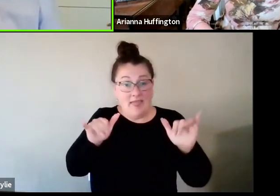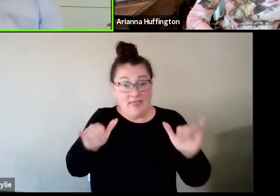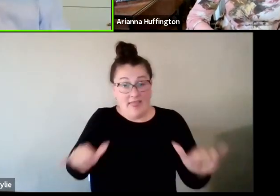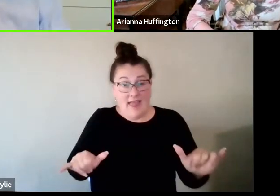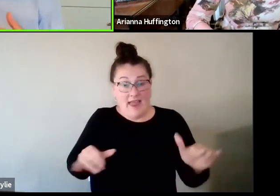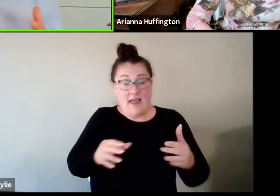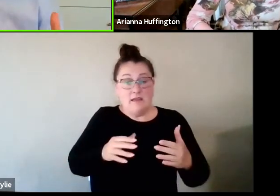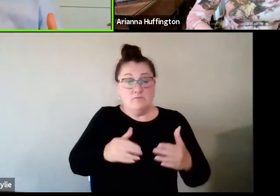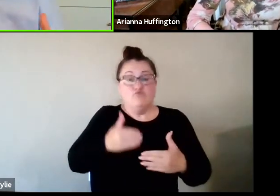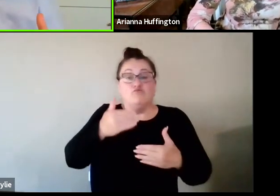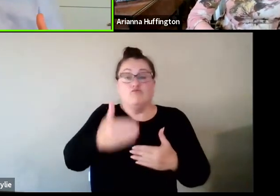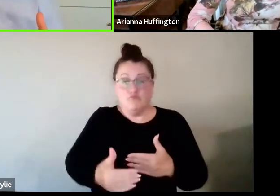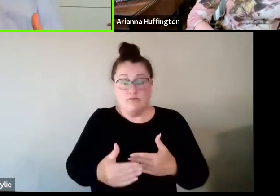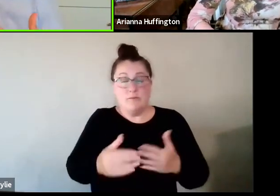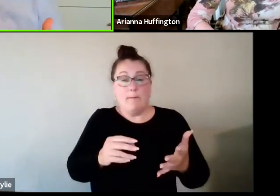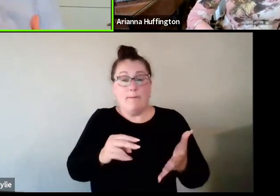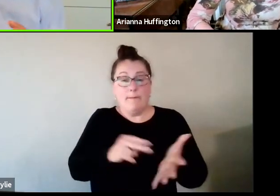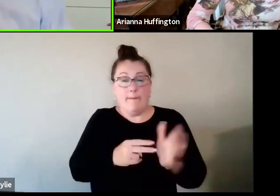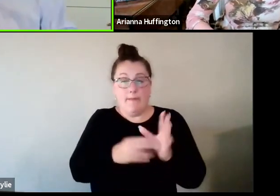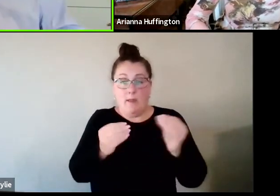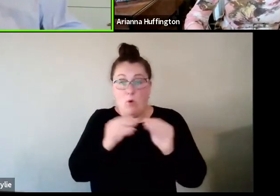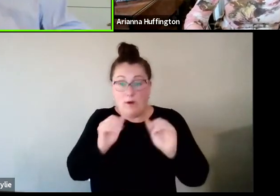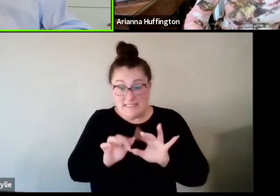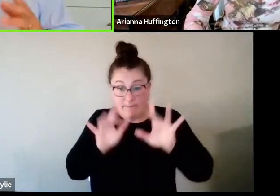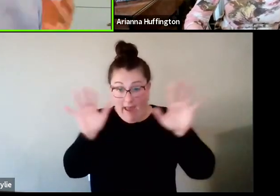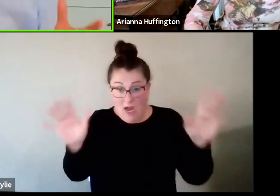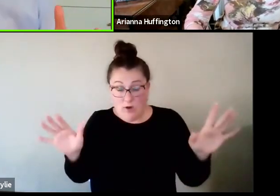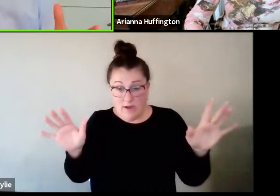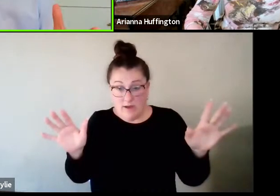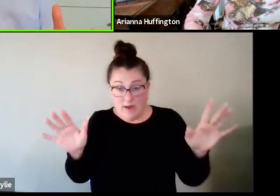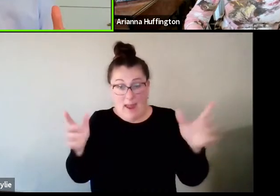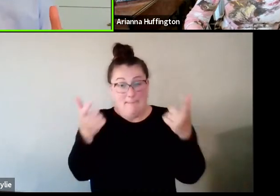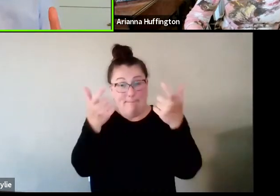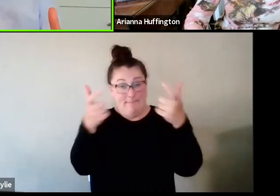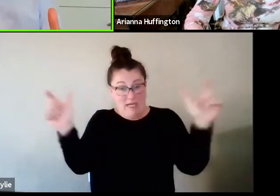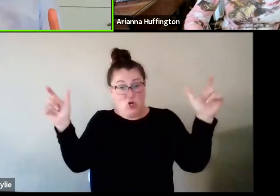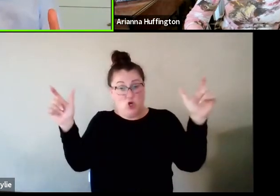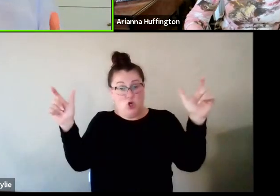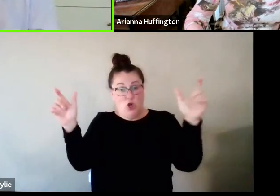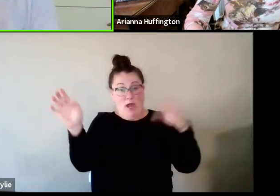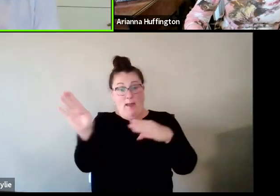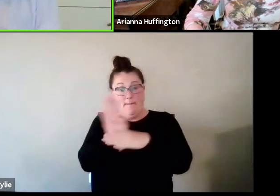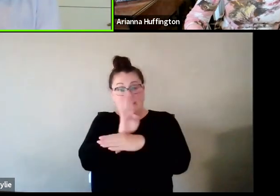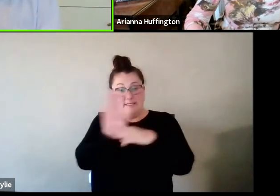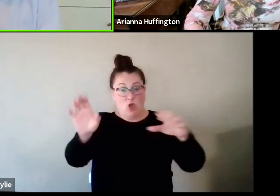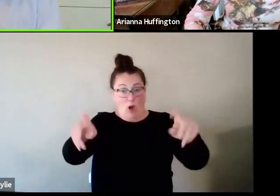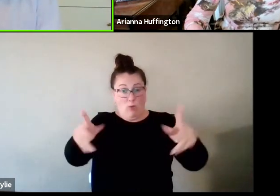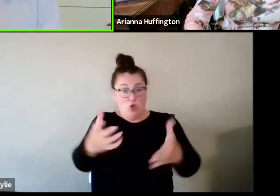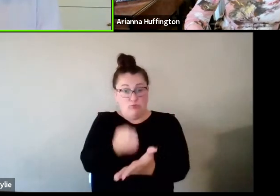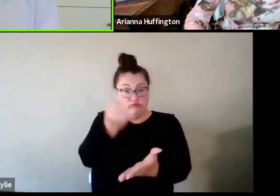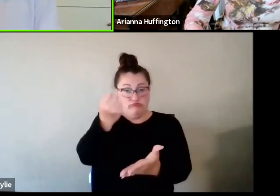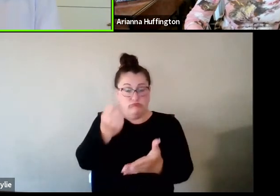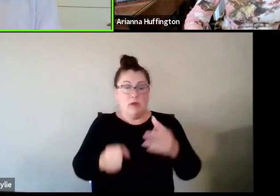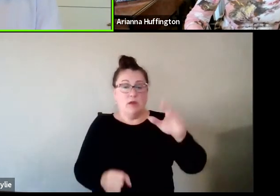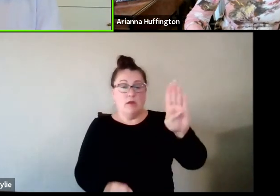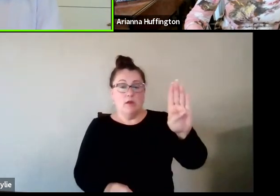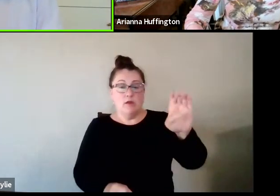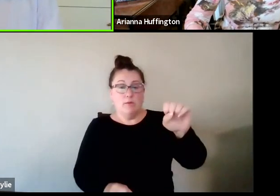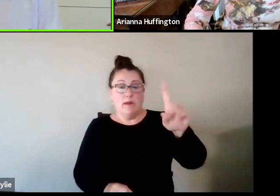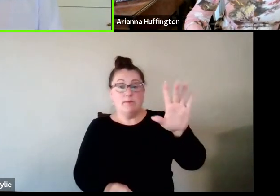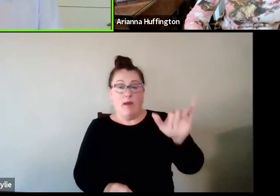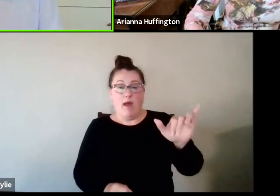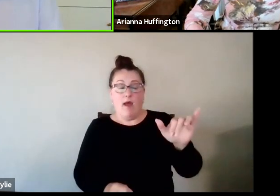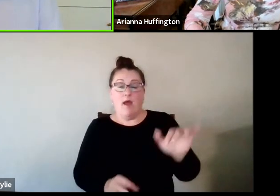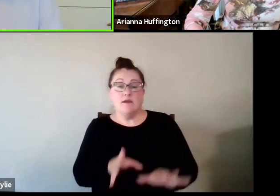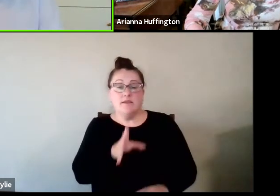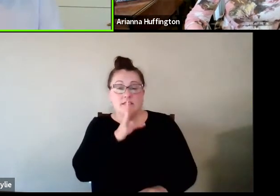to defining a much more inspiring, but also much bigger business opportunity. So at Best Buy, at some point we said, we're